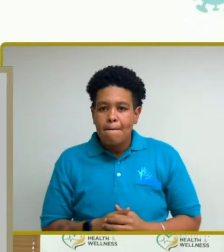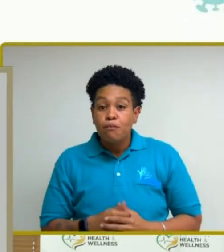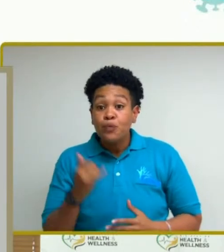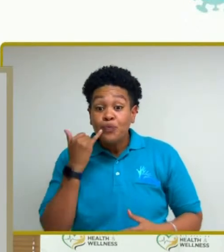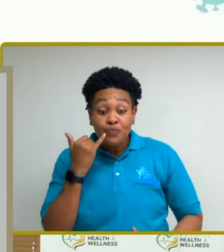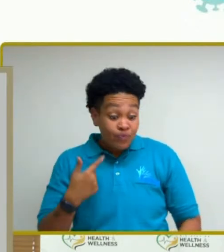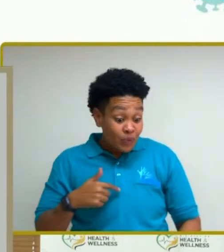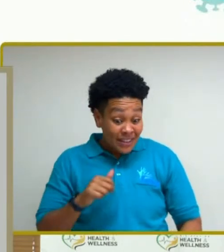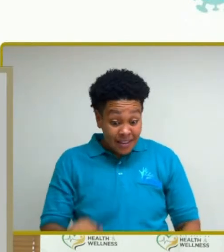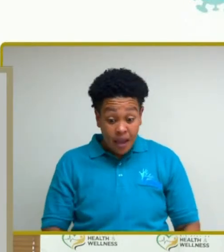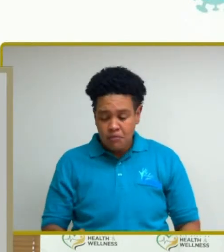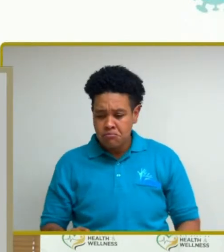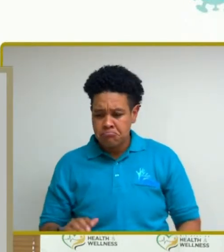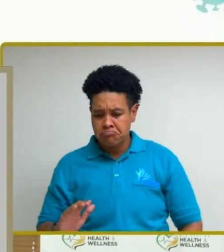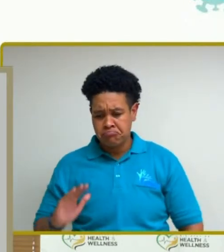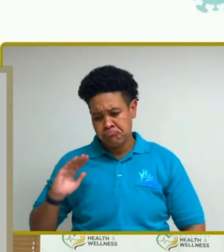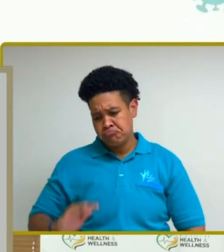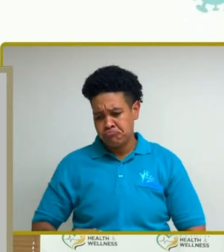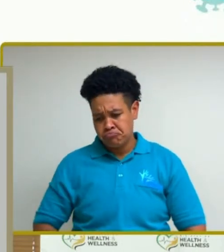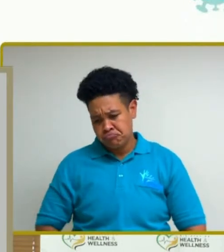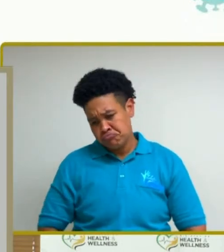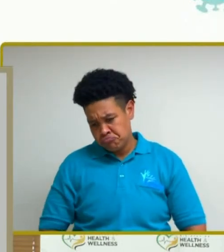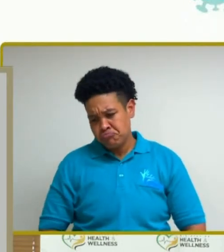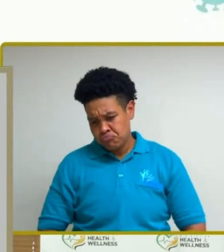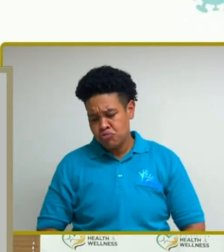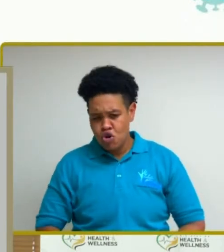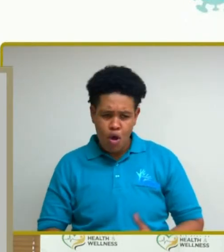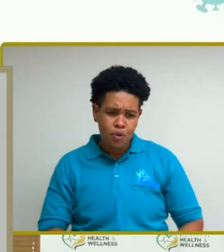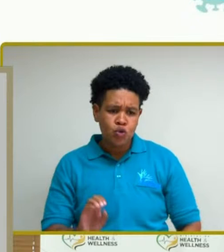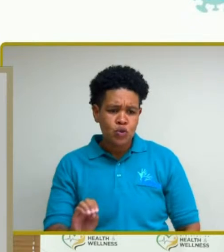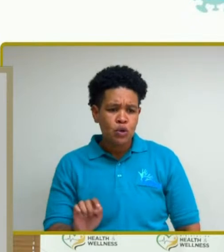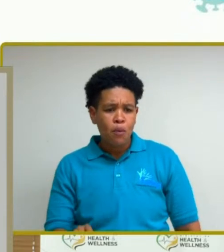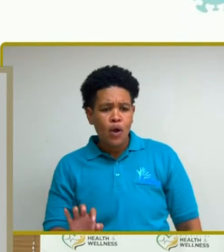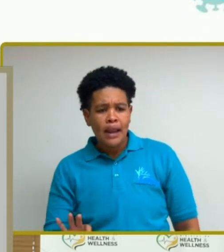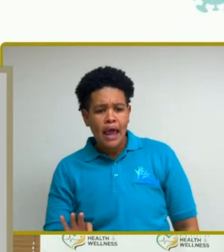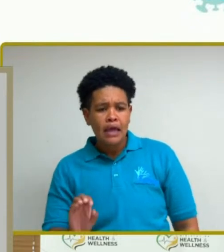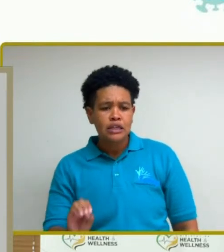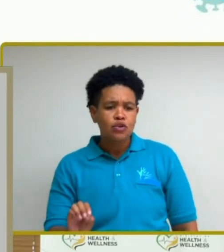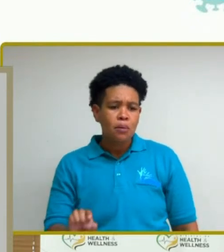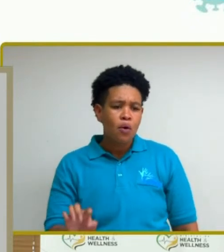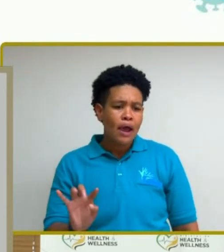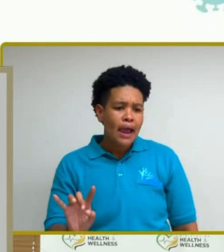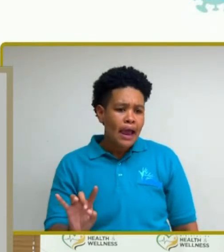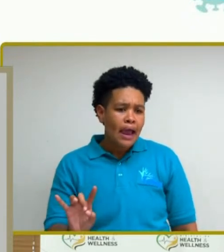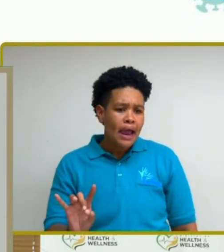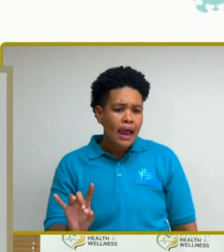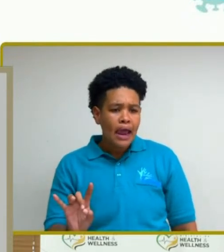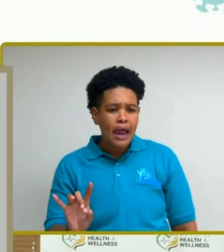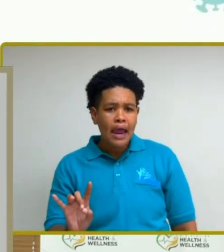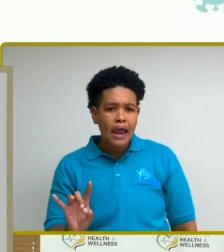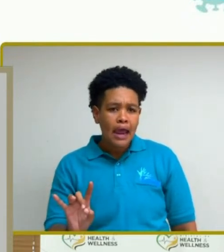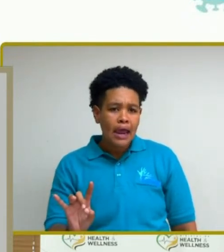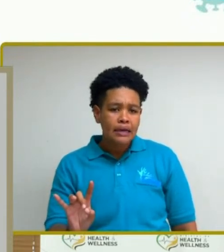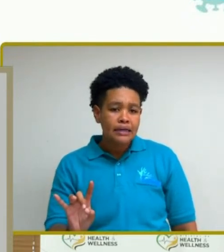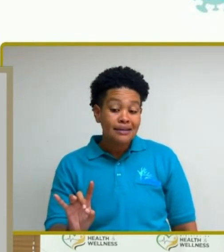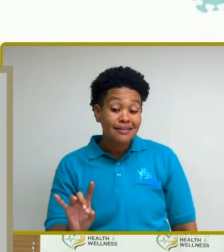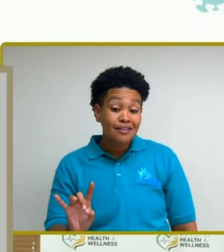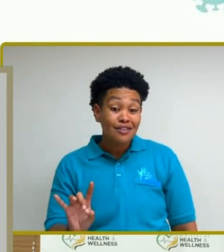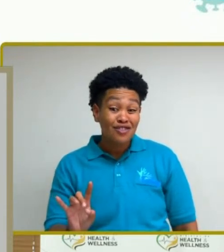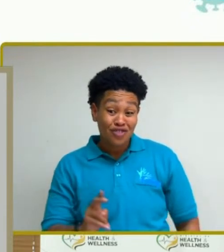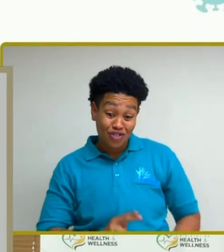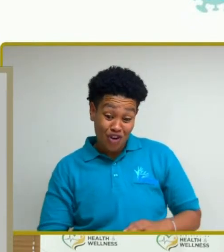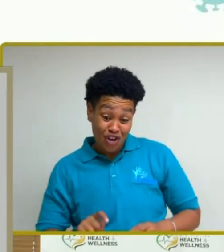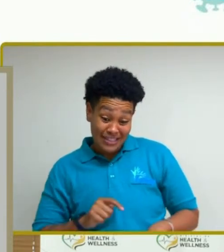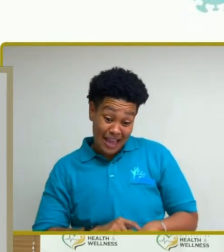is that we can bring down our reproductive rate to 0.9, 0.8 in a short time, then we would